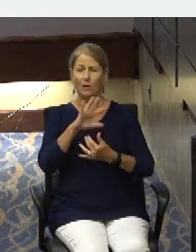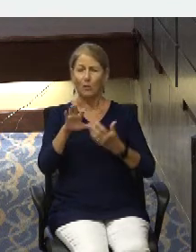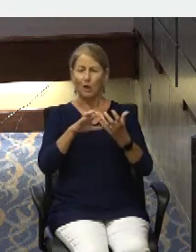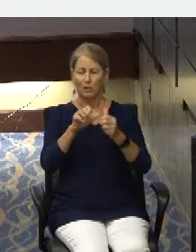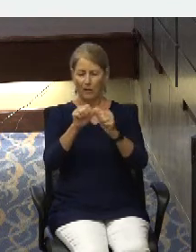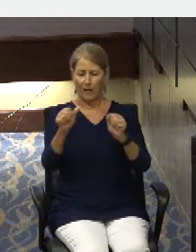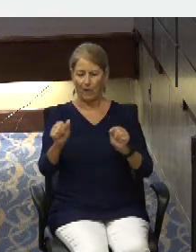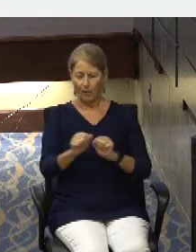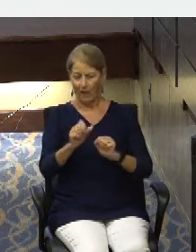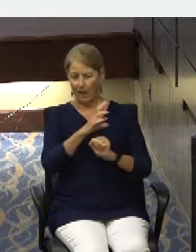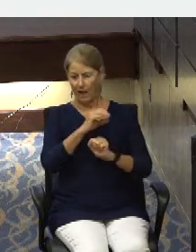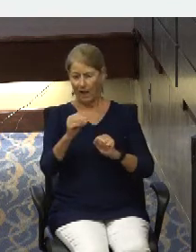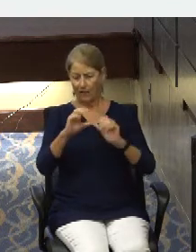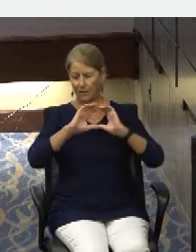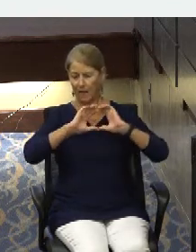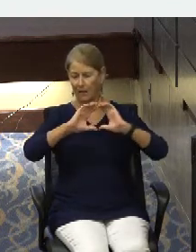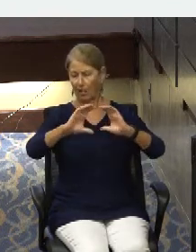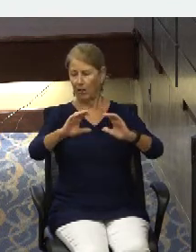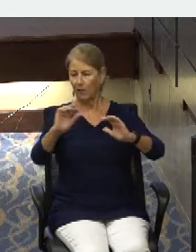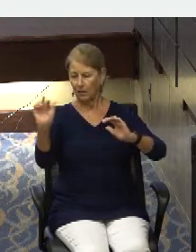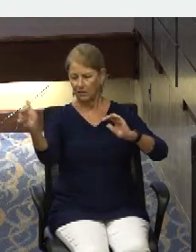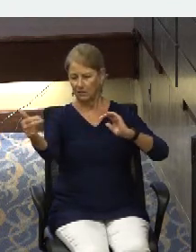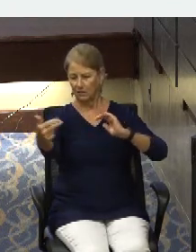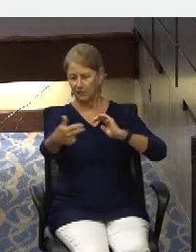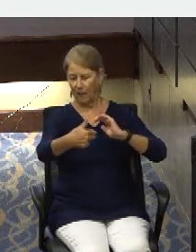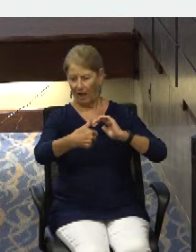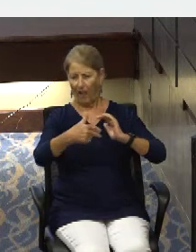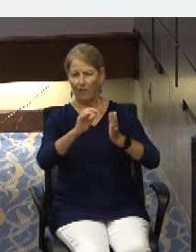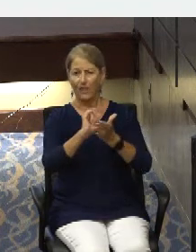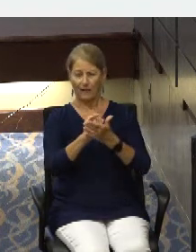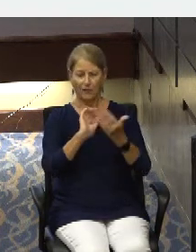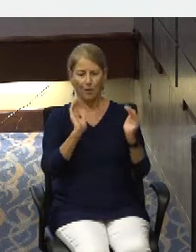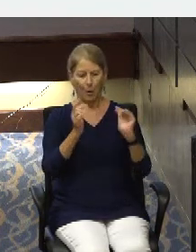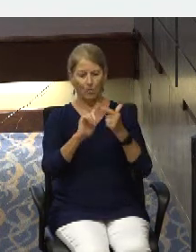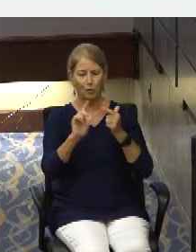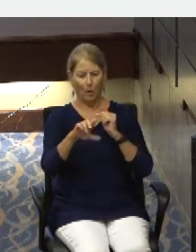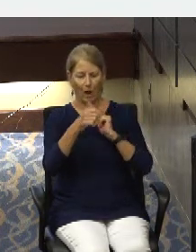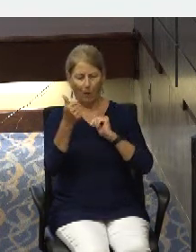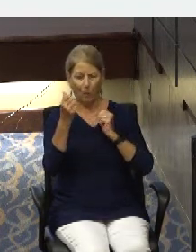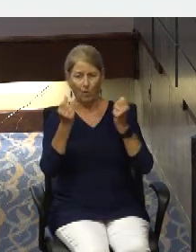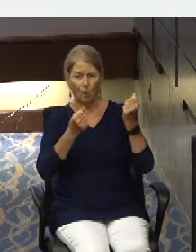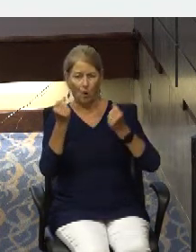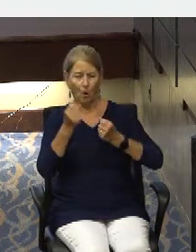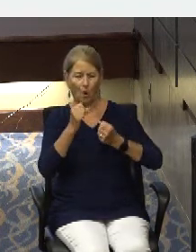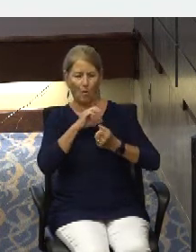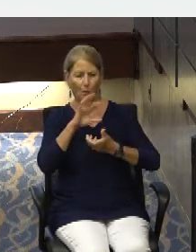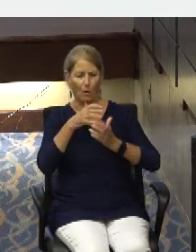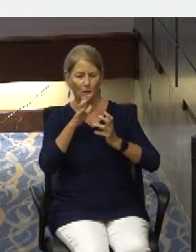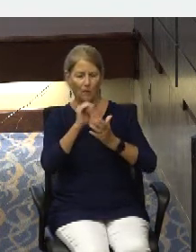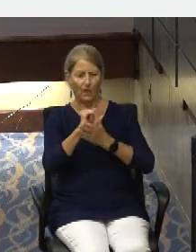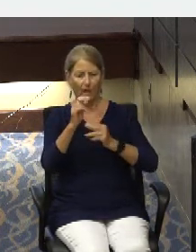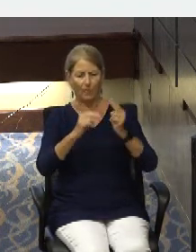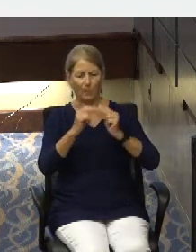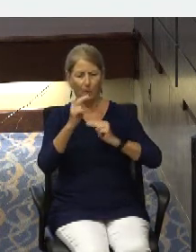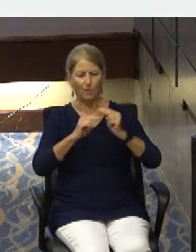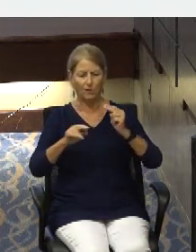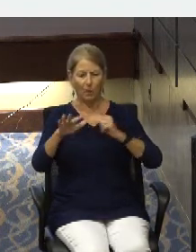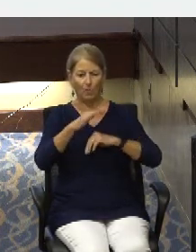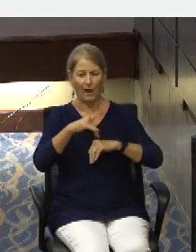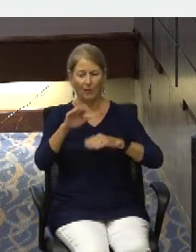here. And this is comparable to other car wash locations that have been built around town, if not